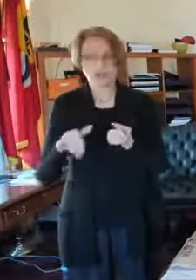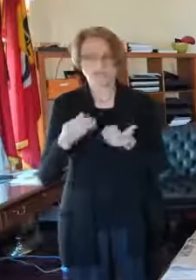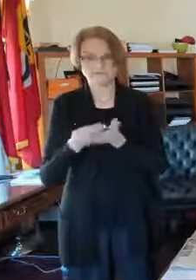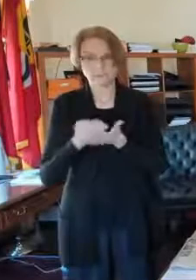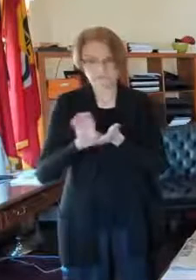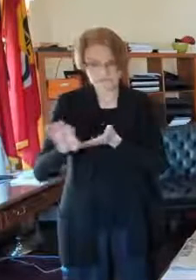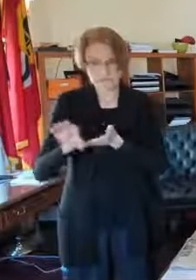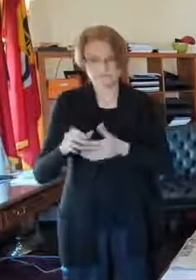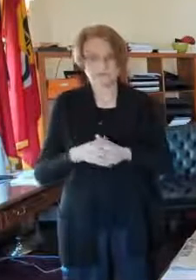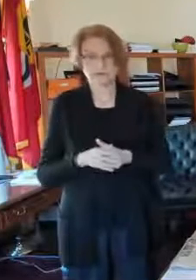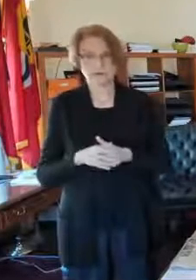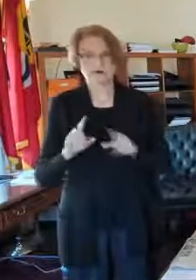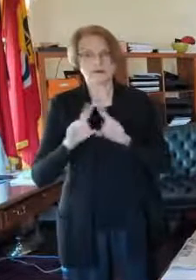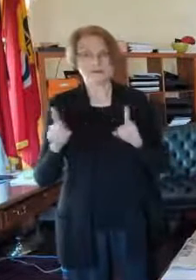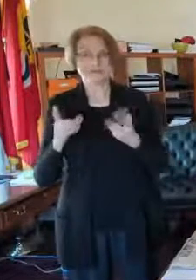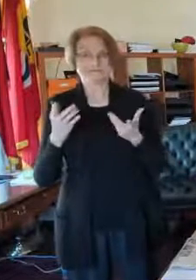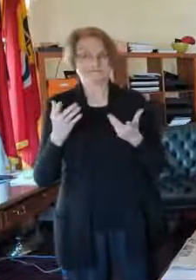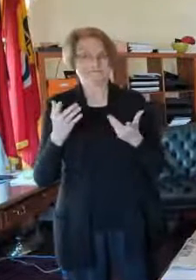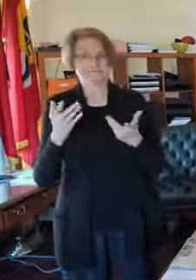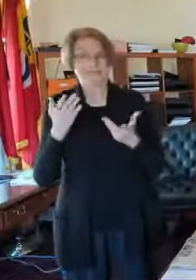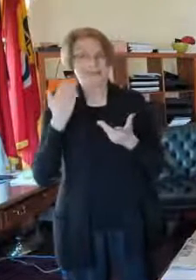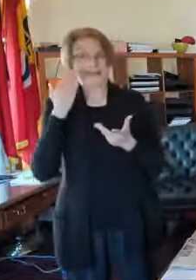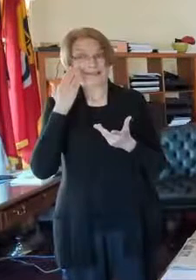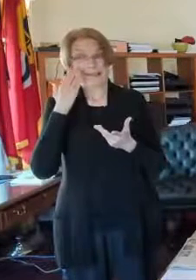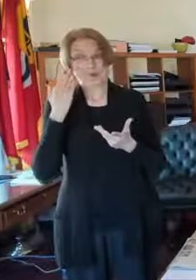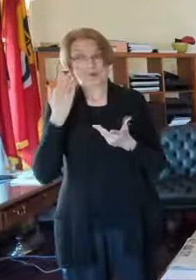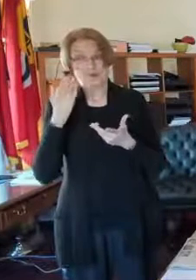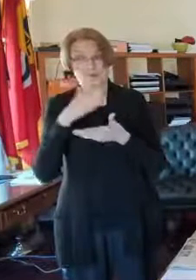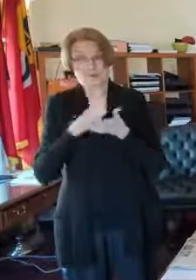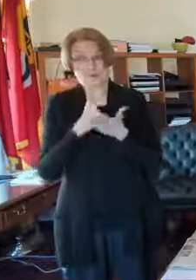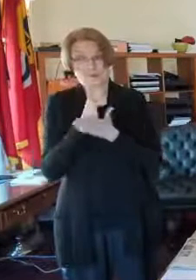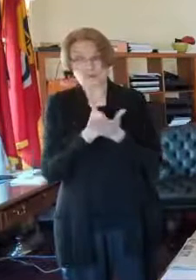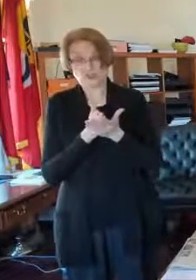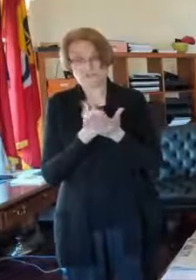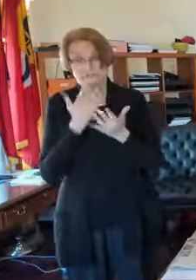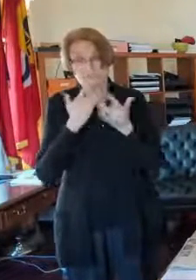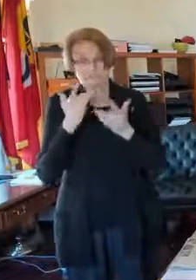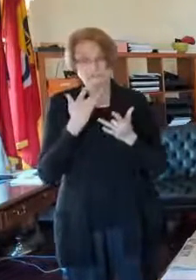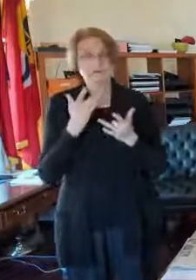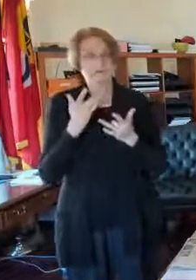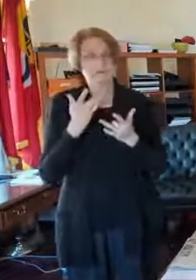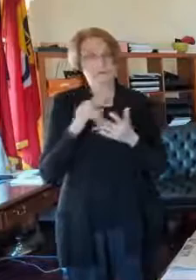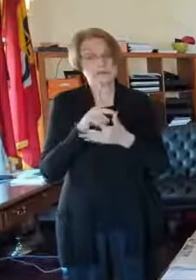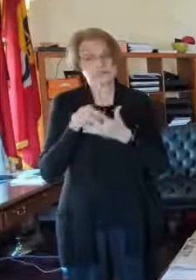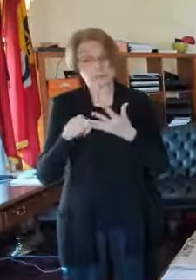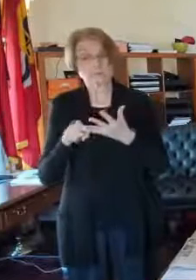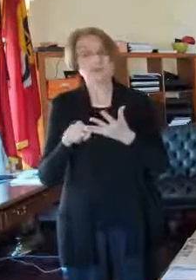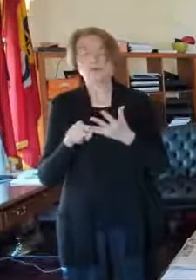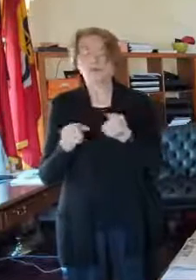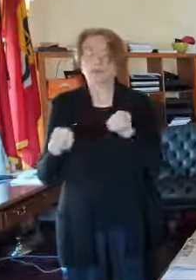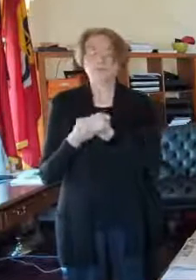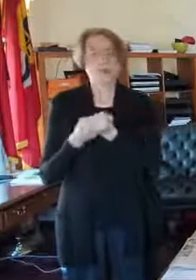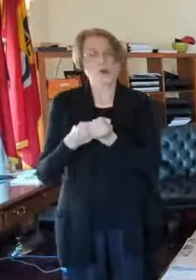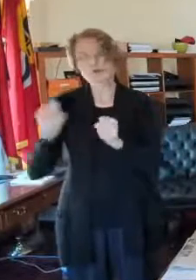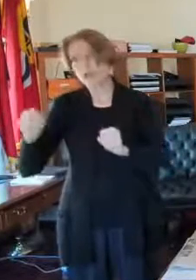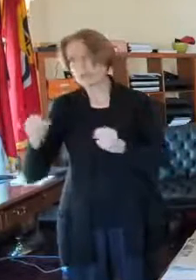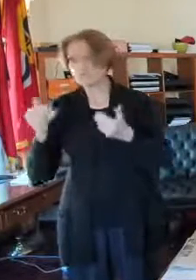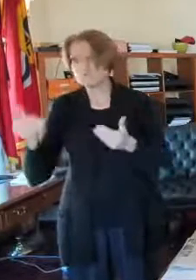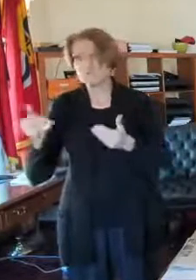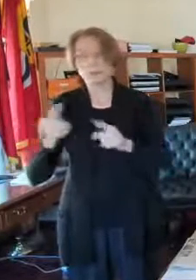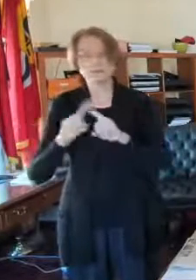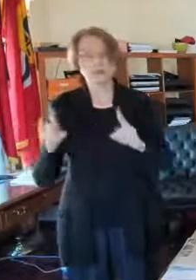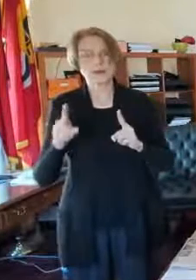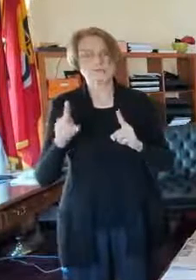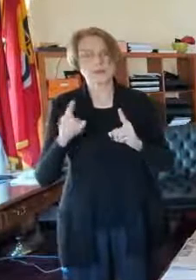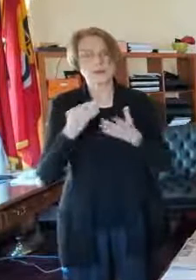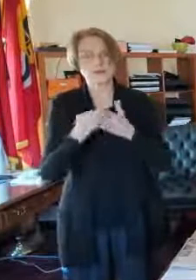said that, I know what the budget looks like. There are a lot of things I'm in complete support of that we don't have the funding for. So we'll